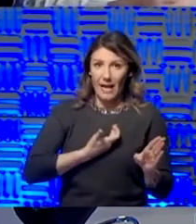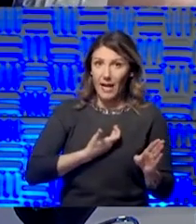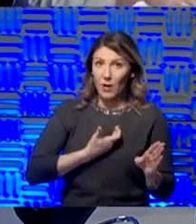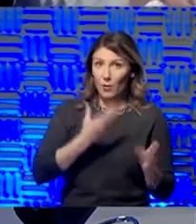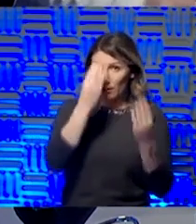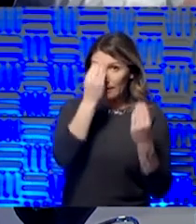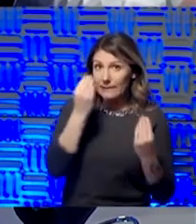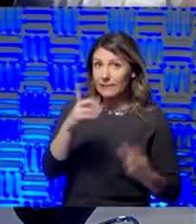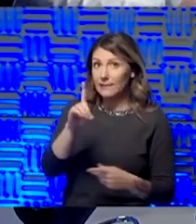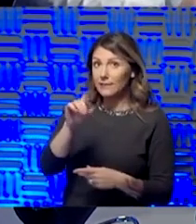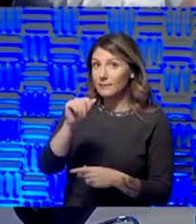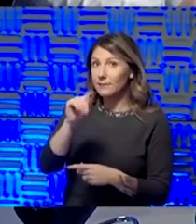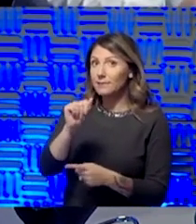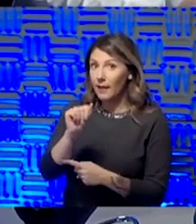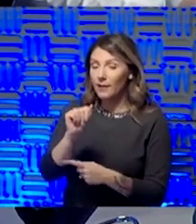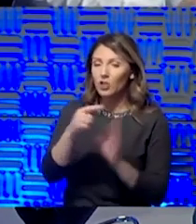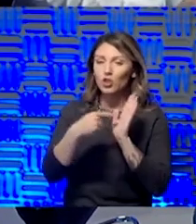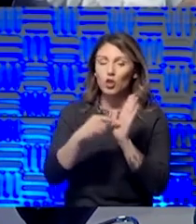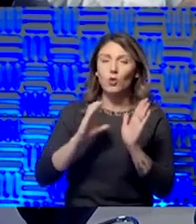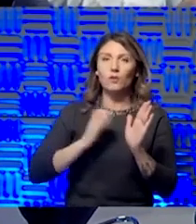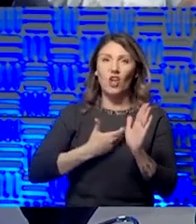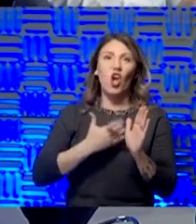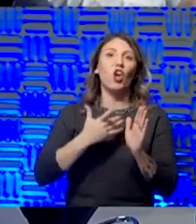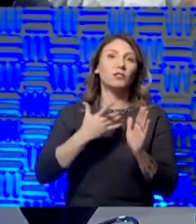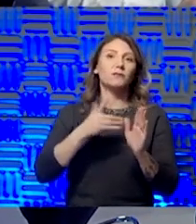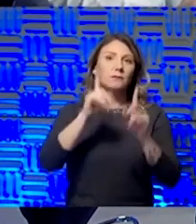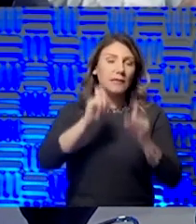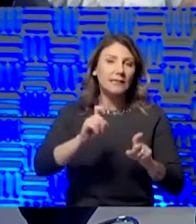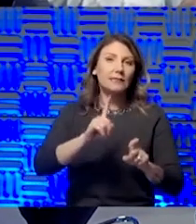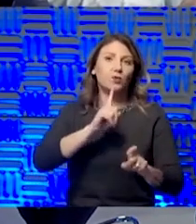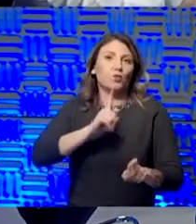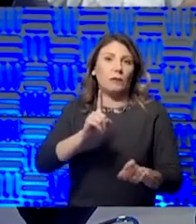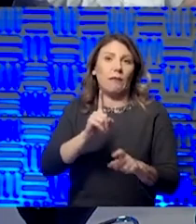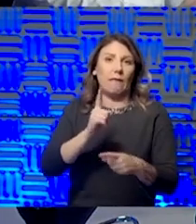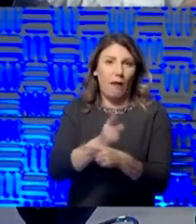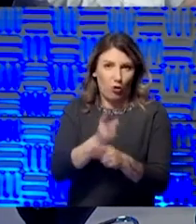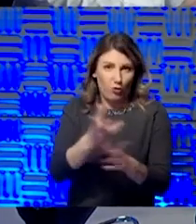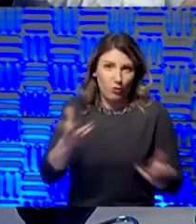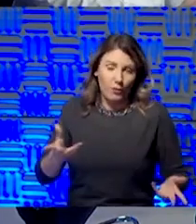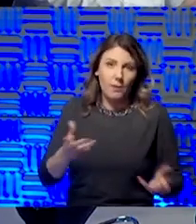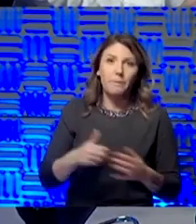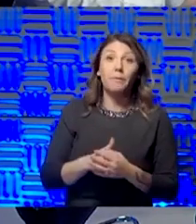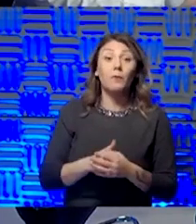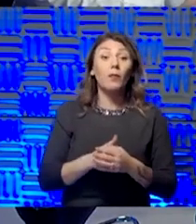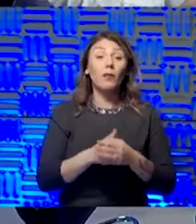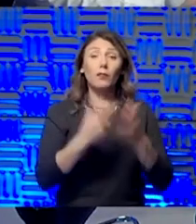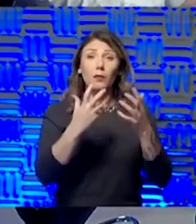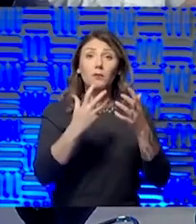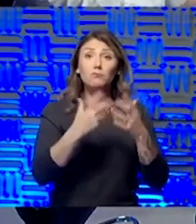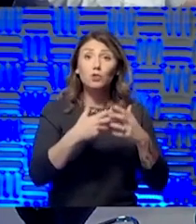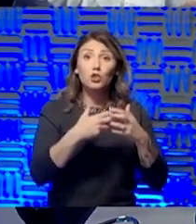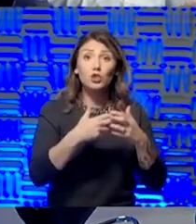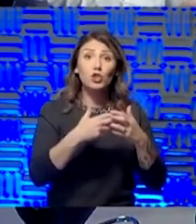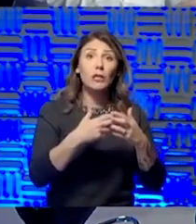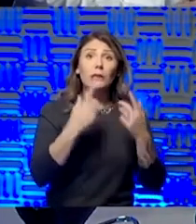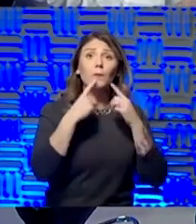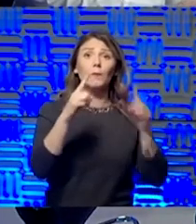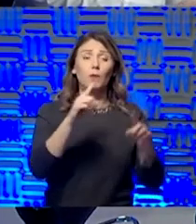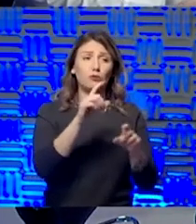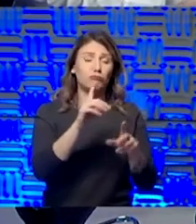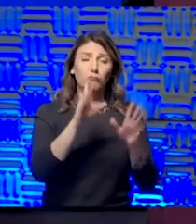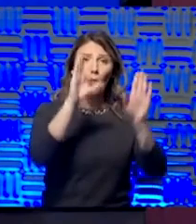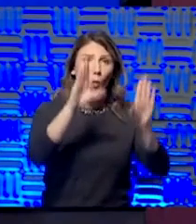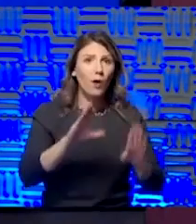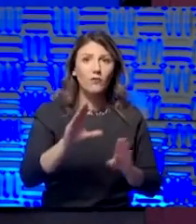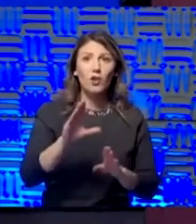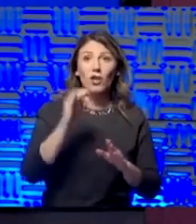is showing that our test is very sensitive. And the real key is the swab itself. Correctly. It's not the machine works great. If it's nucleic acid, it's probably going to find